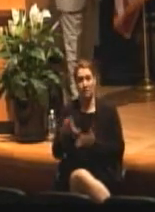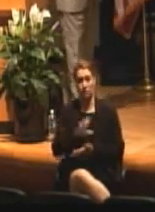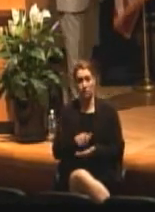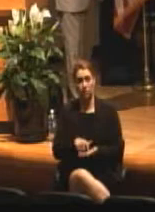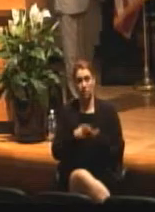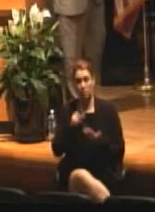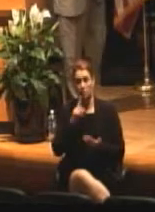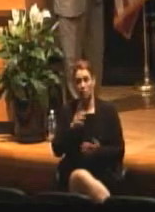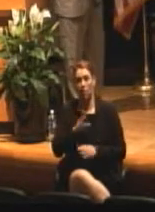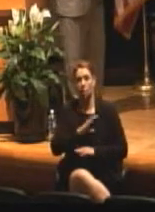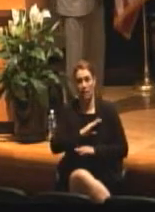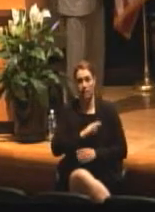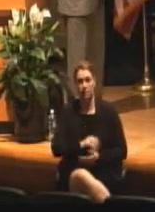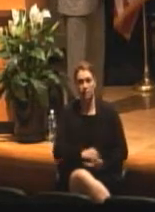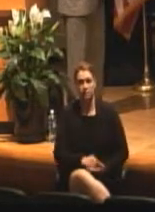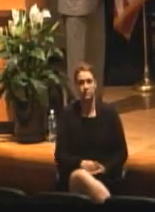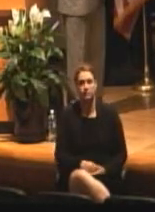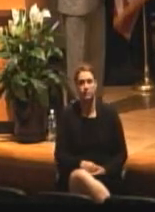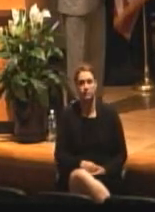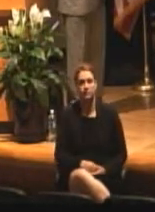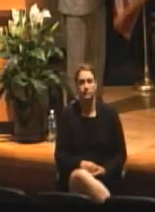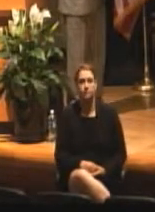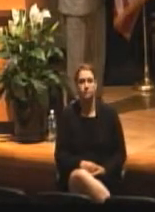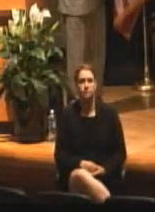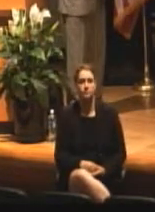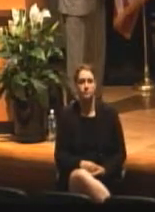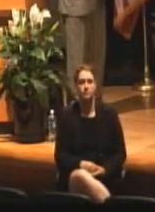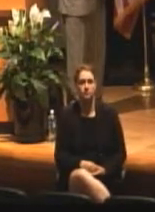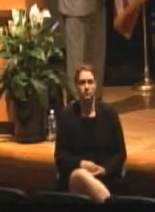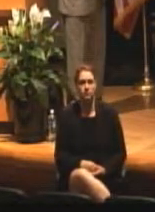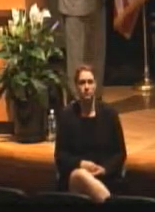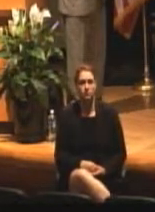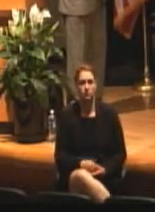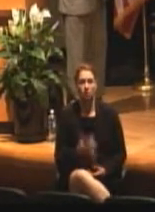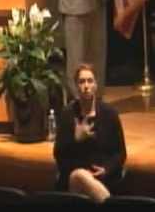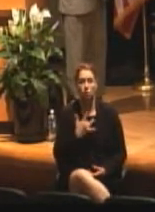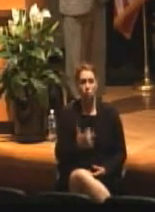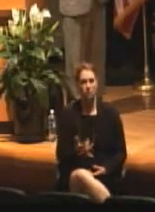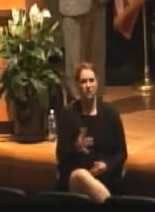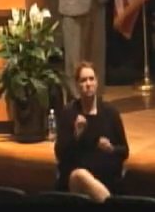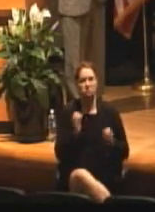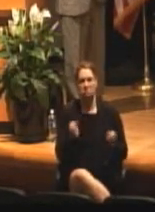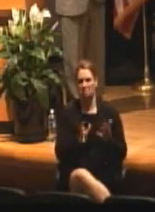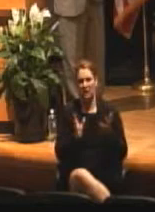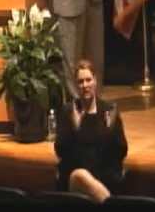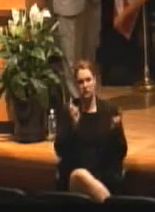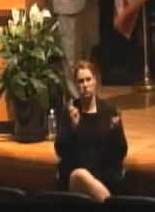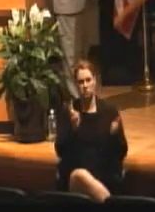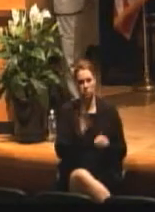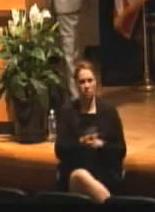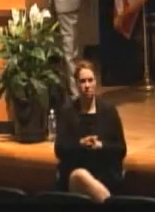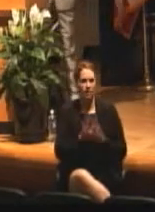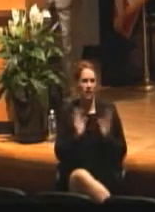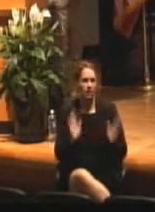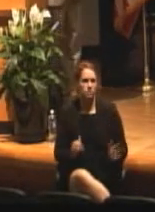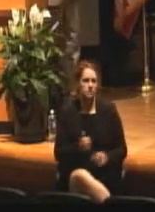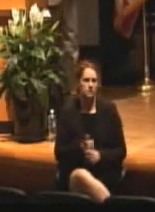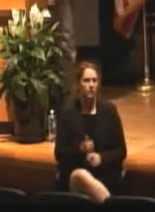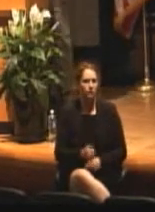close the loan at that point after it was done. But usually there's no issues on the house itself to do that.